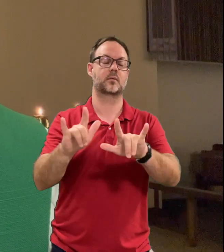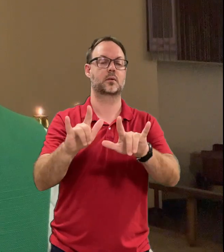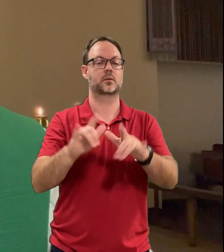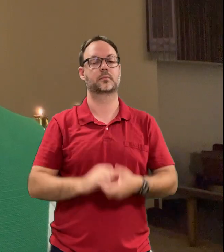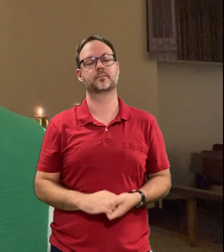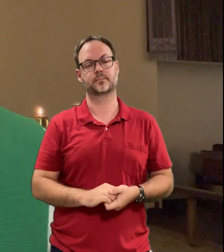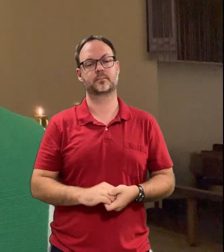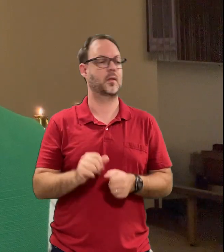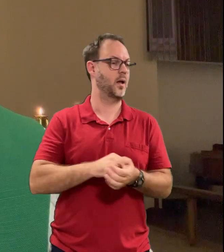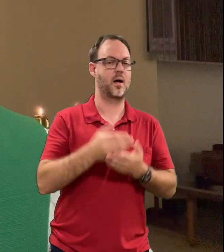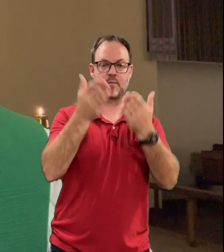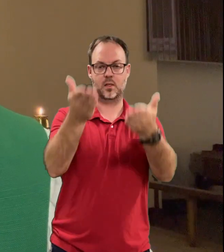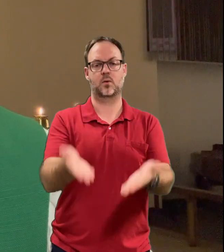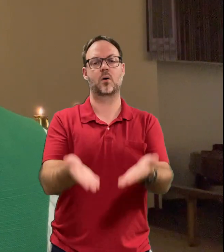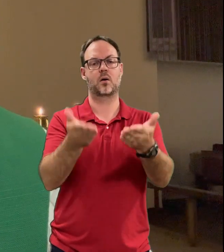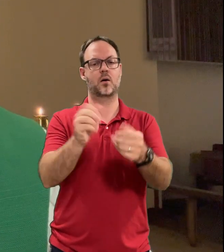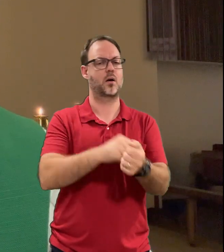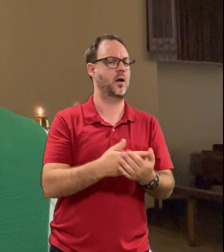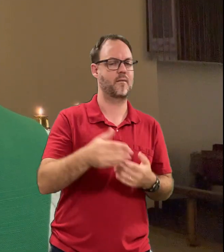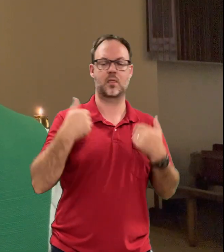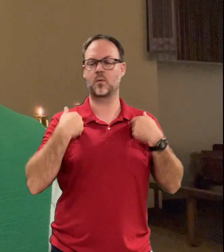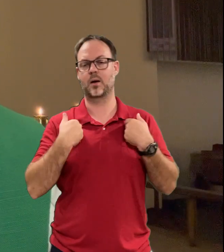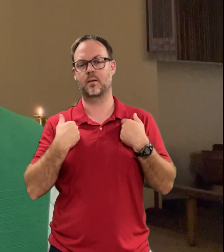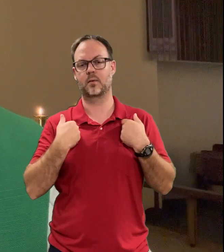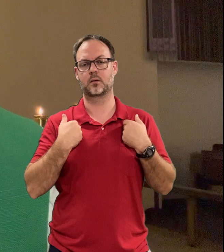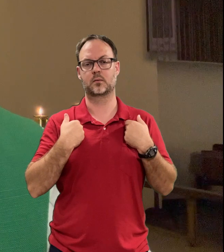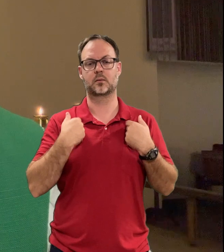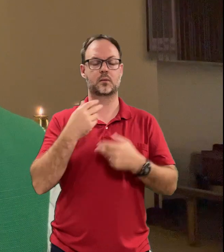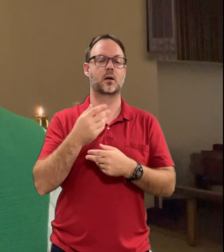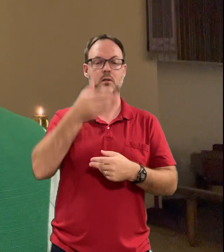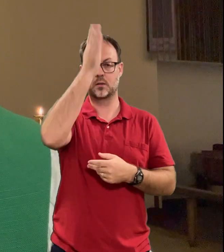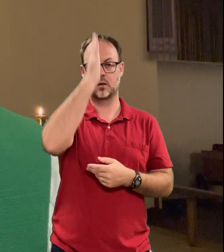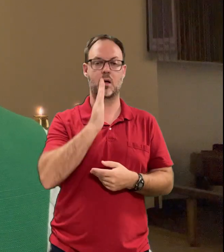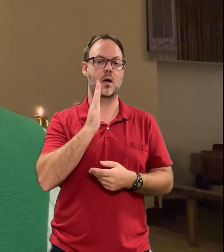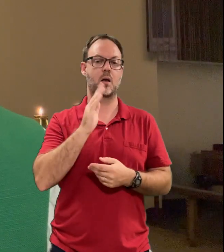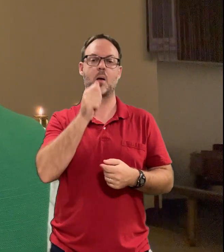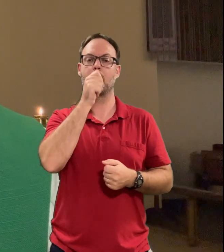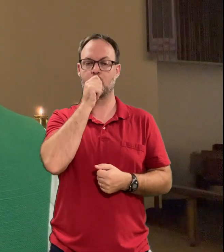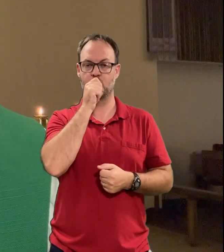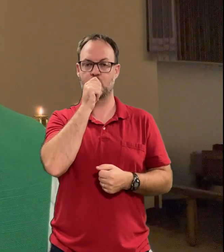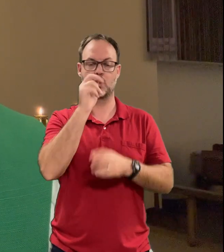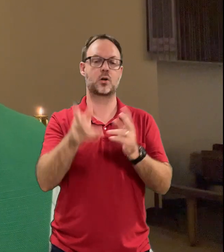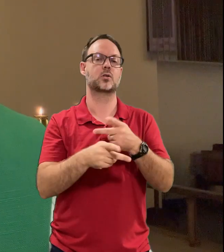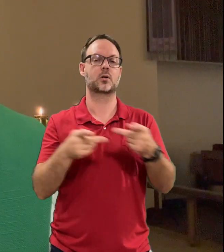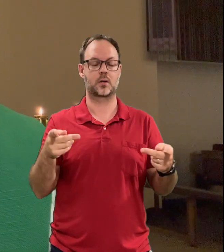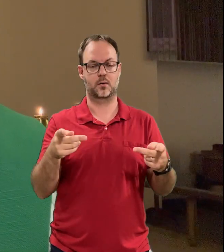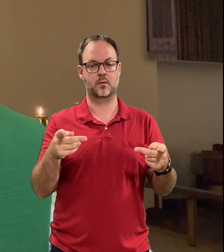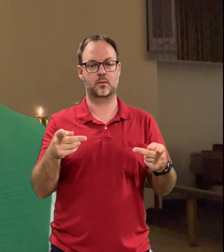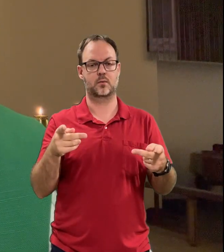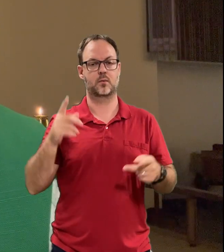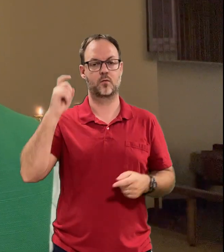us. Everything you are, everything you have, is God's personal